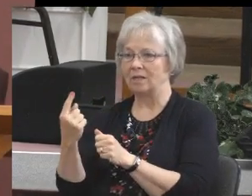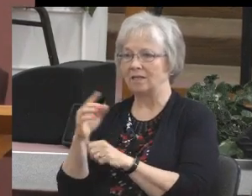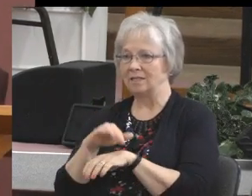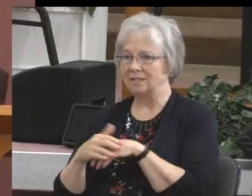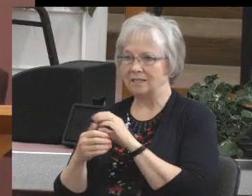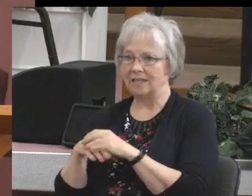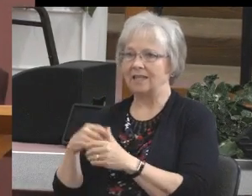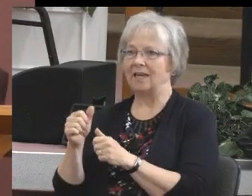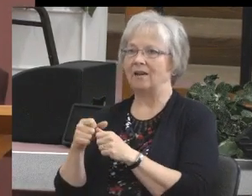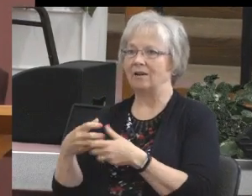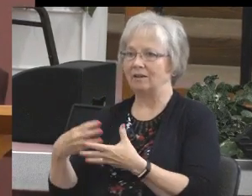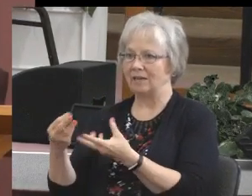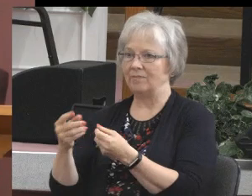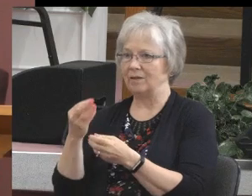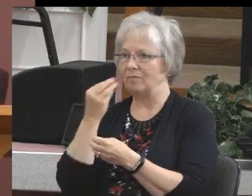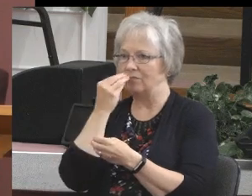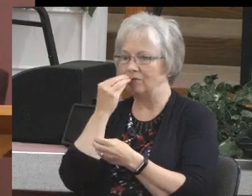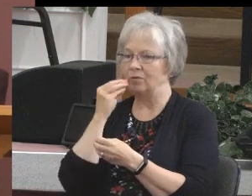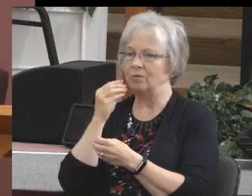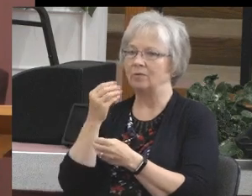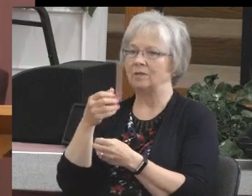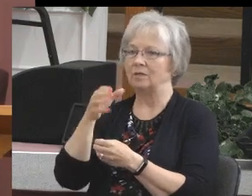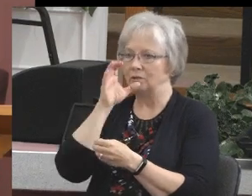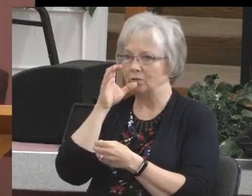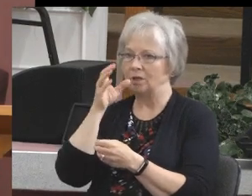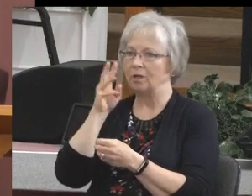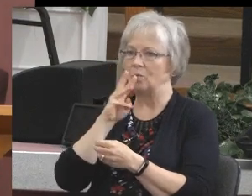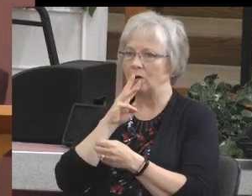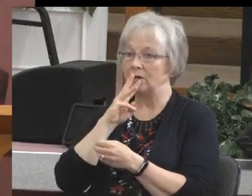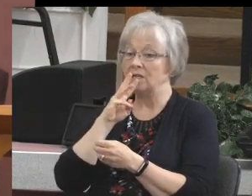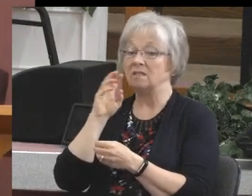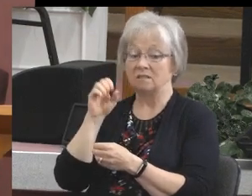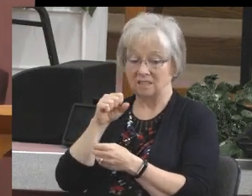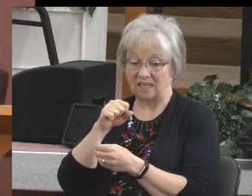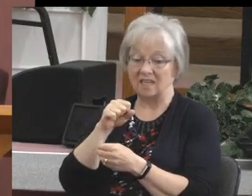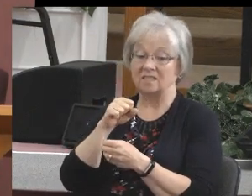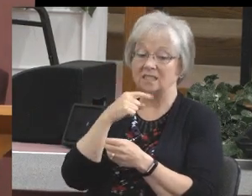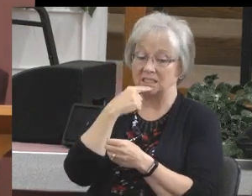them food and drink and water? Yes, it does say to help one another out.